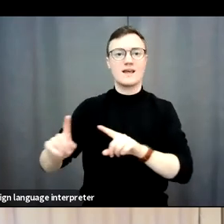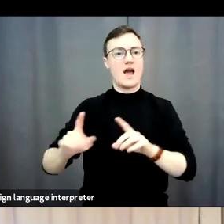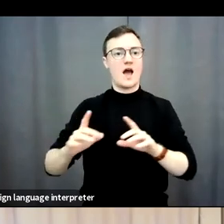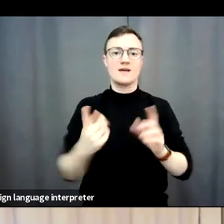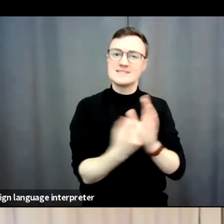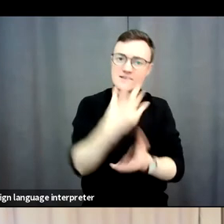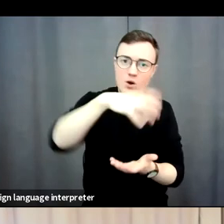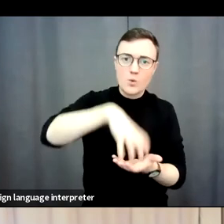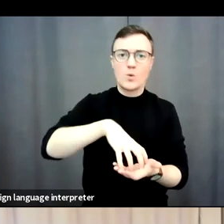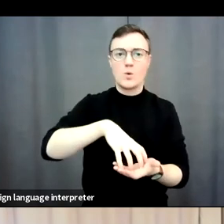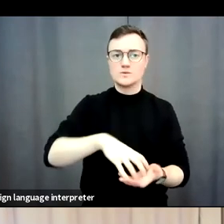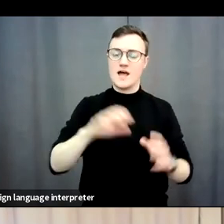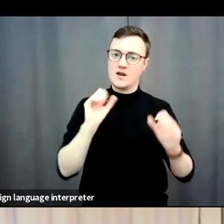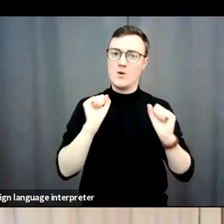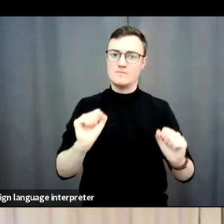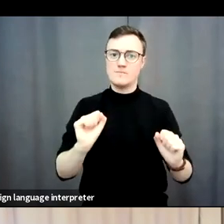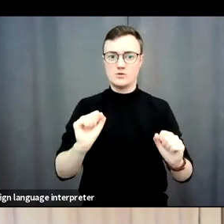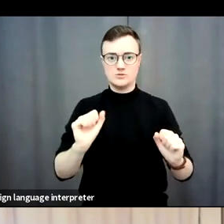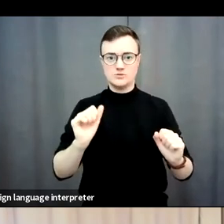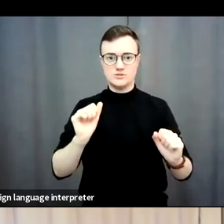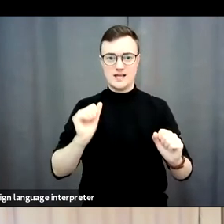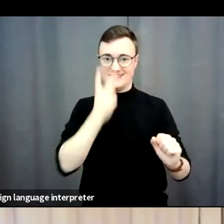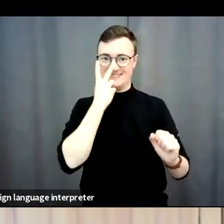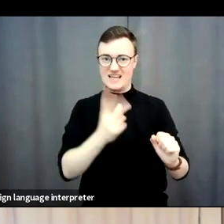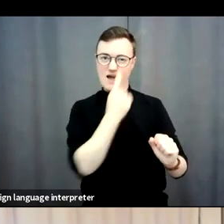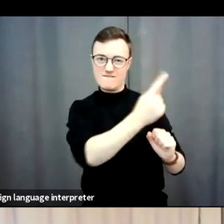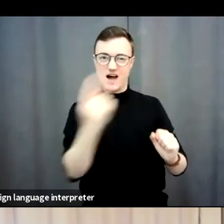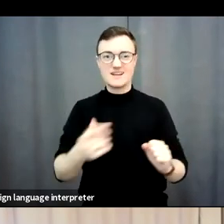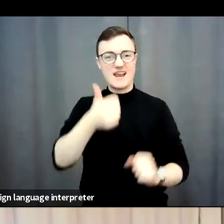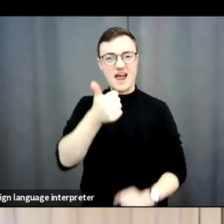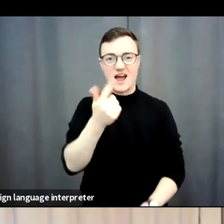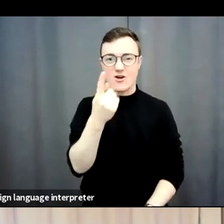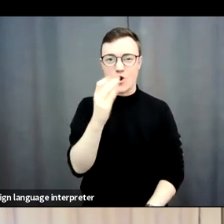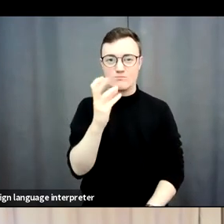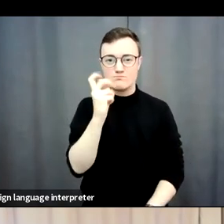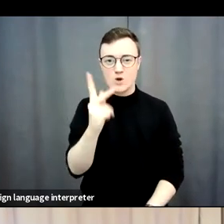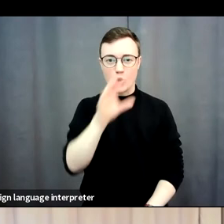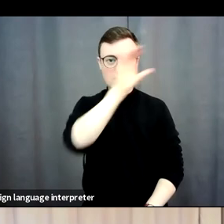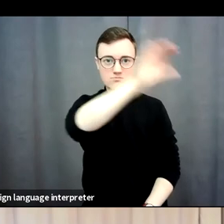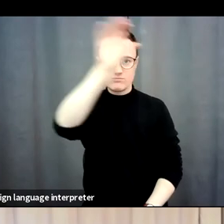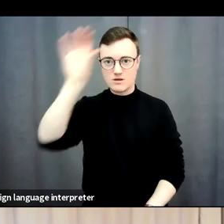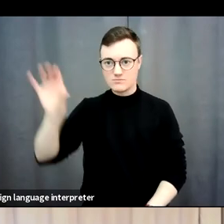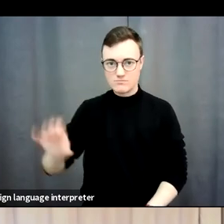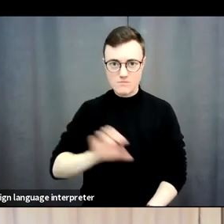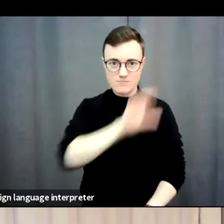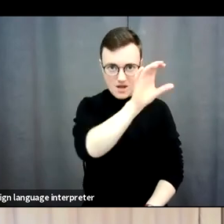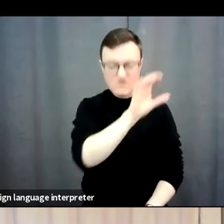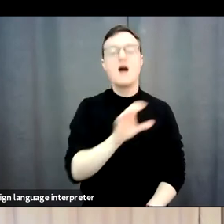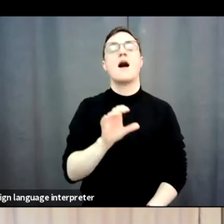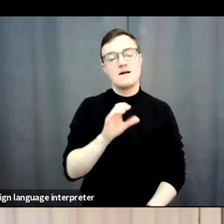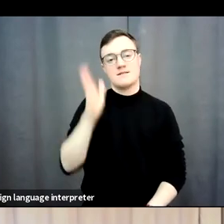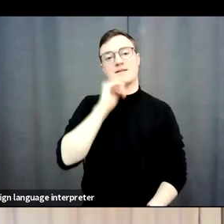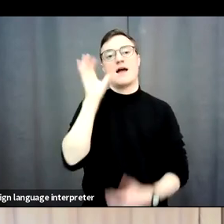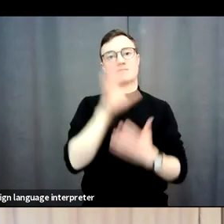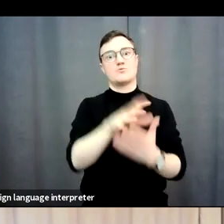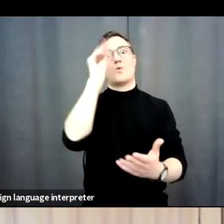look at it through each of this block, and then you can see how to interpret it. And